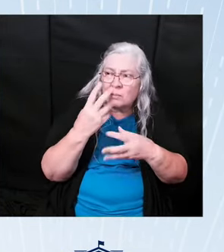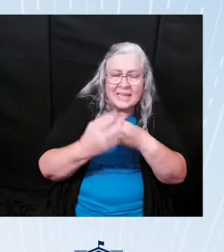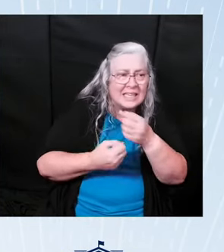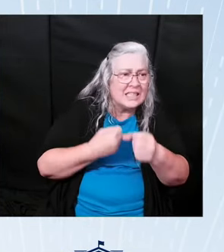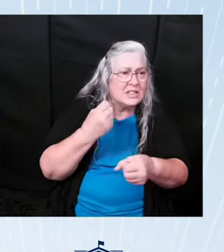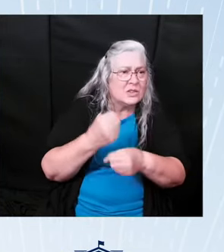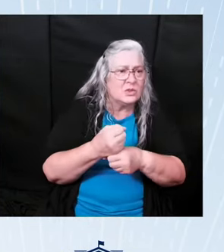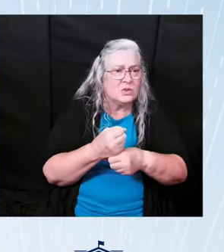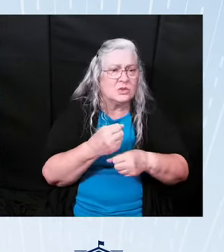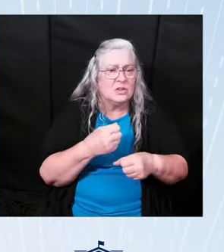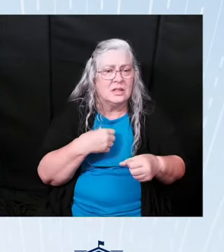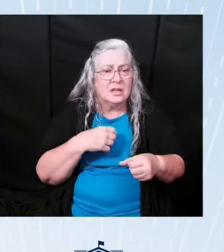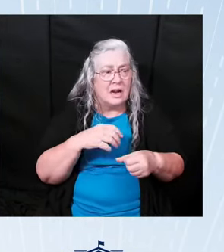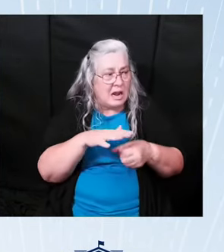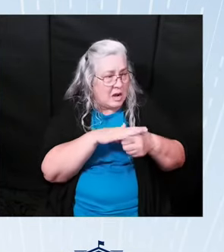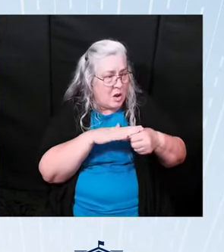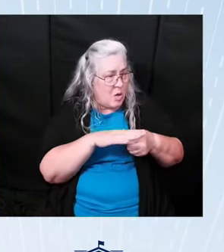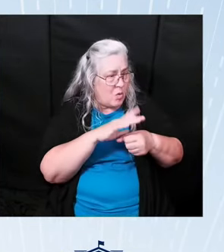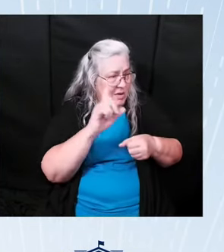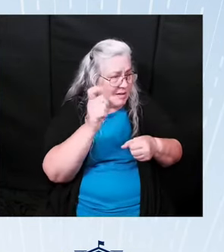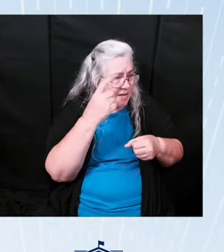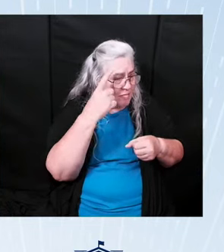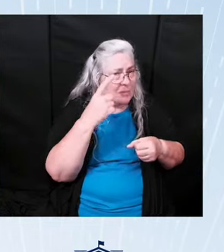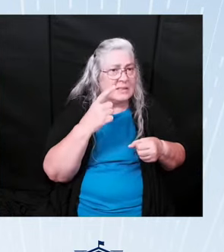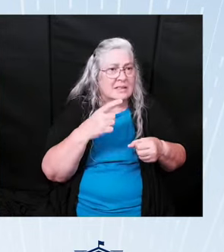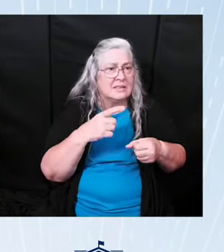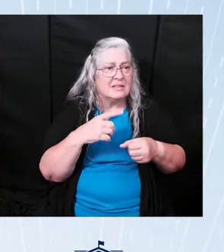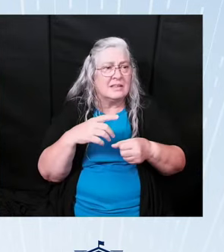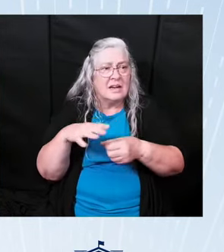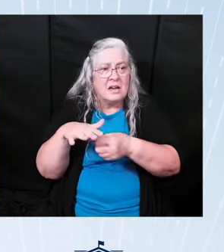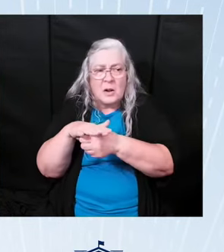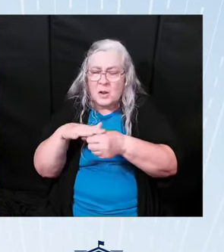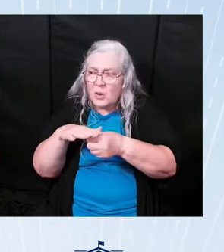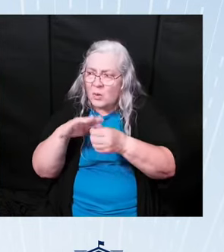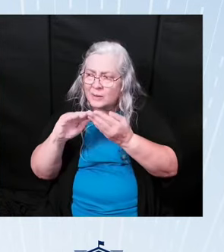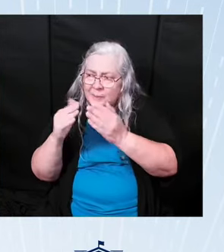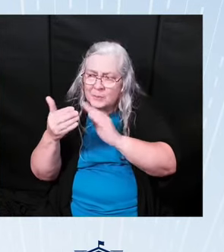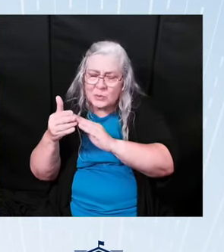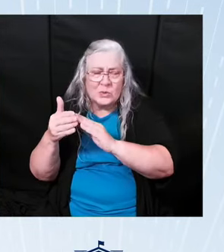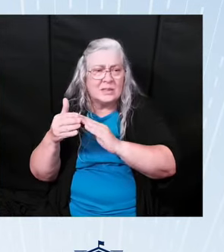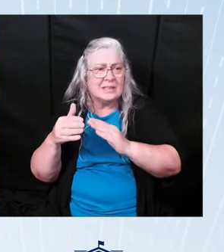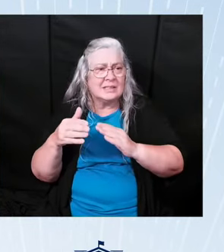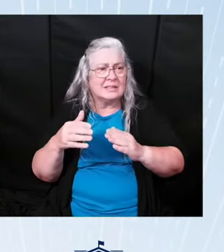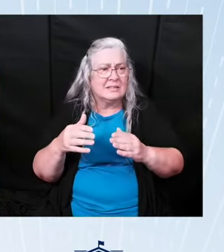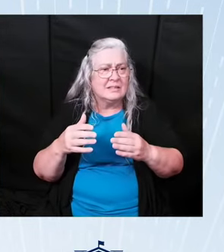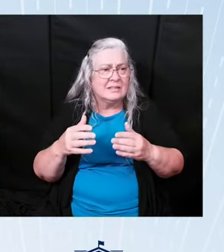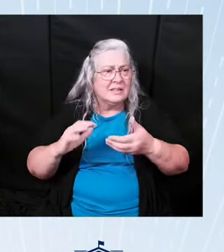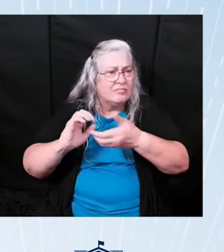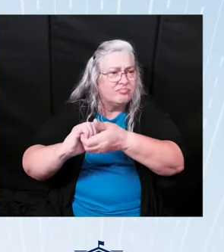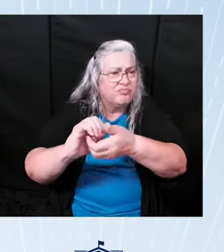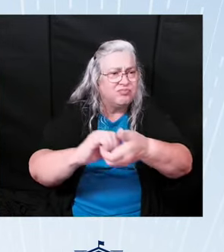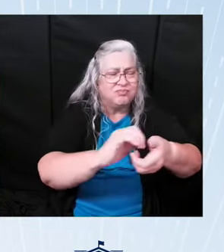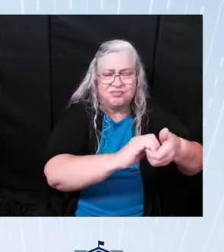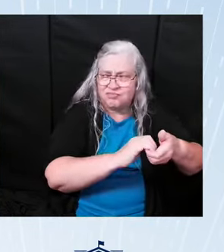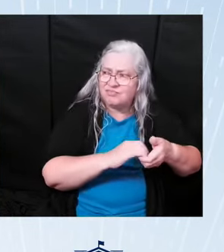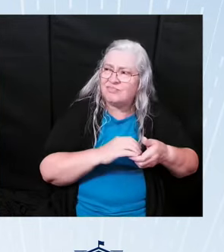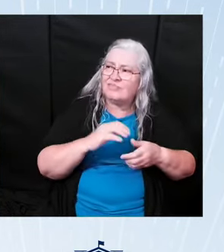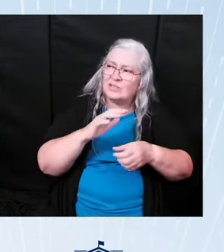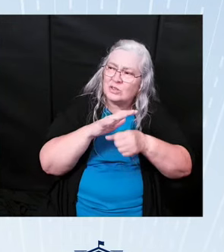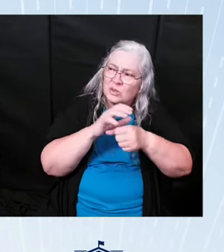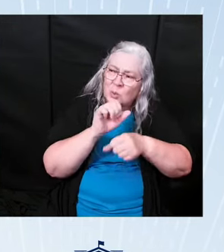our local communities, we experience both the disasters and the everyday stressors. Might be the little